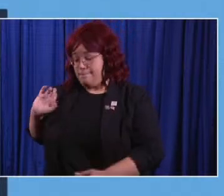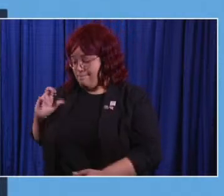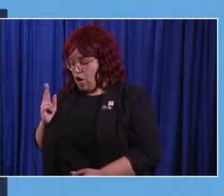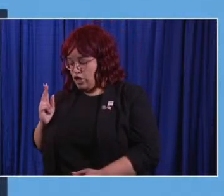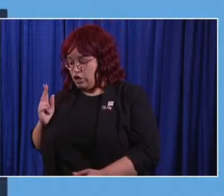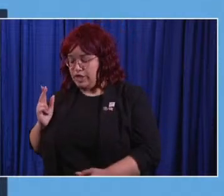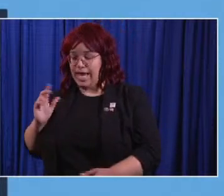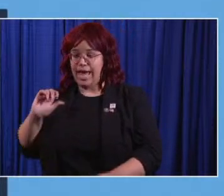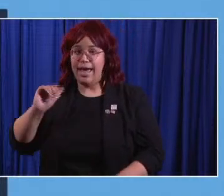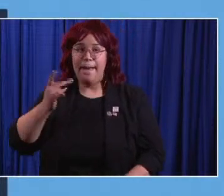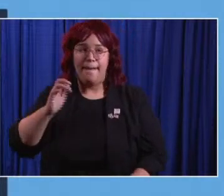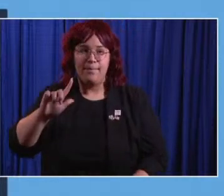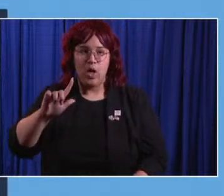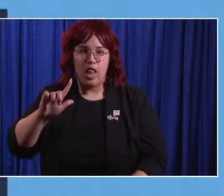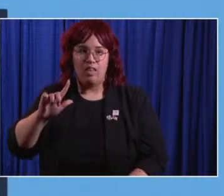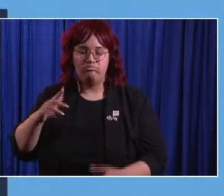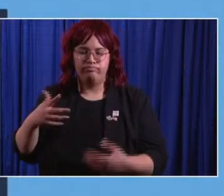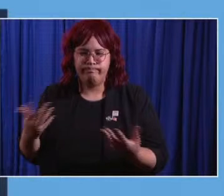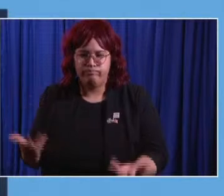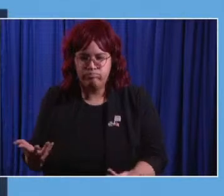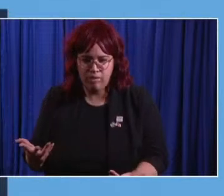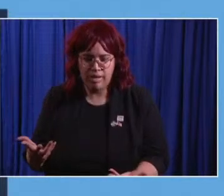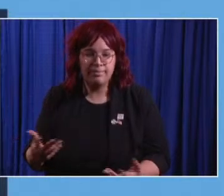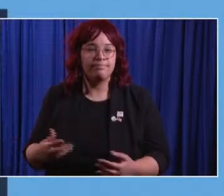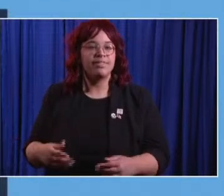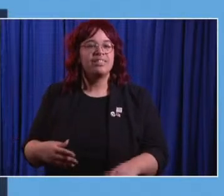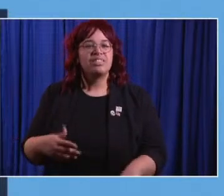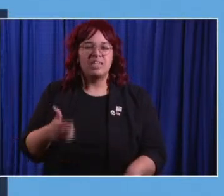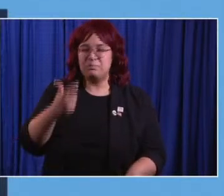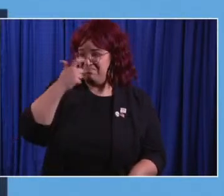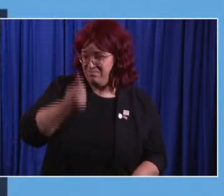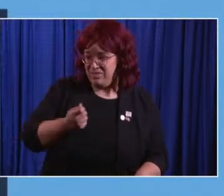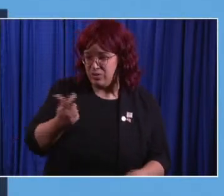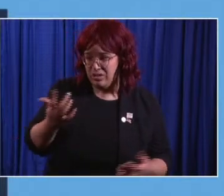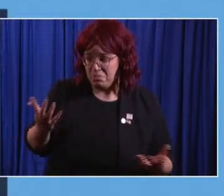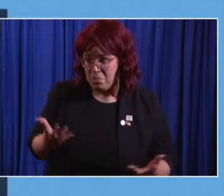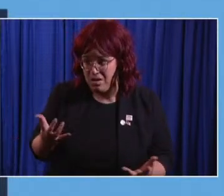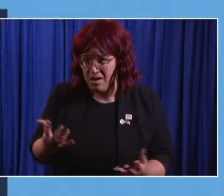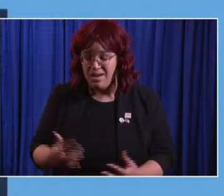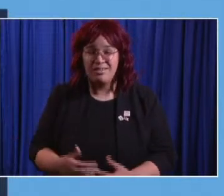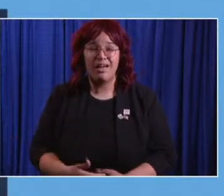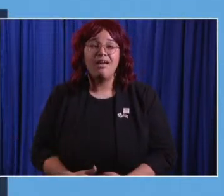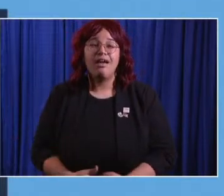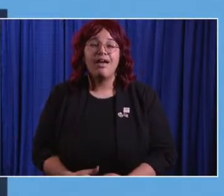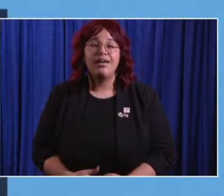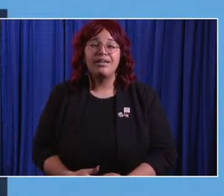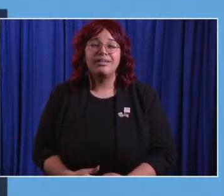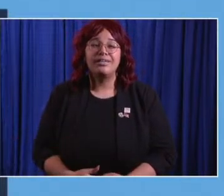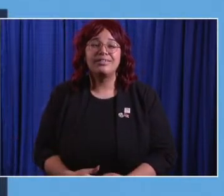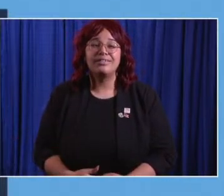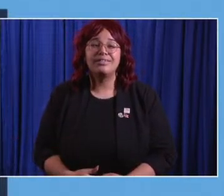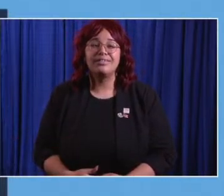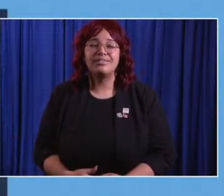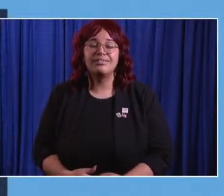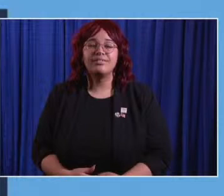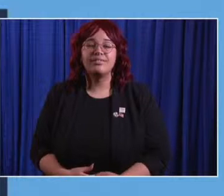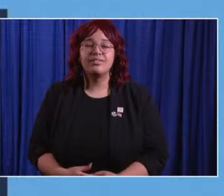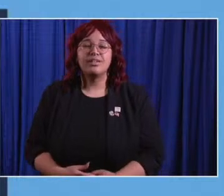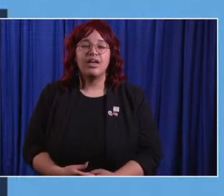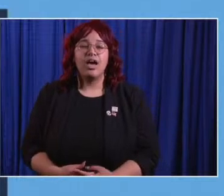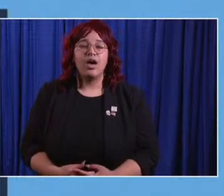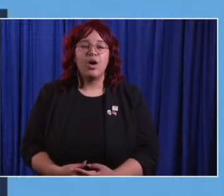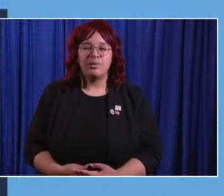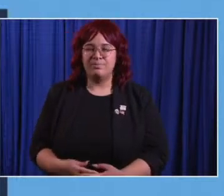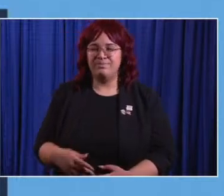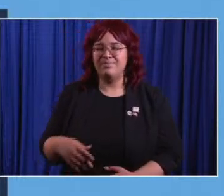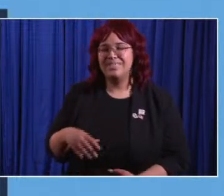dramatic about this, and one of the things I wanted to point out, and it's been reported certainly in the media, but if you look at this first